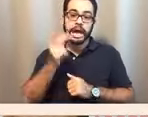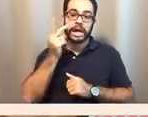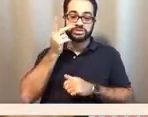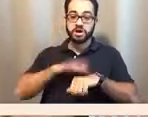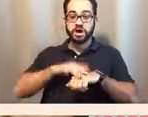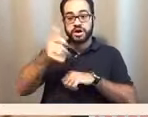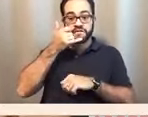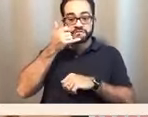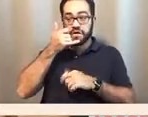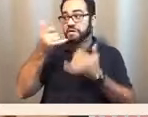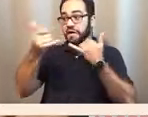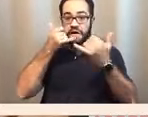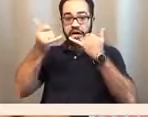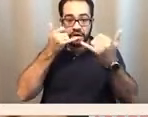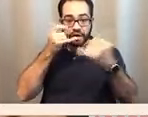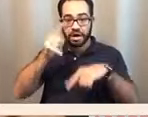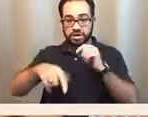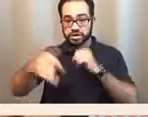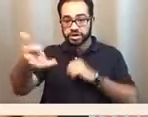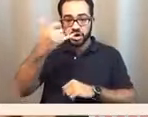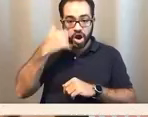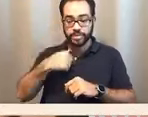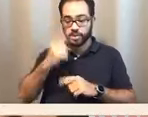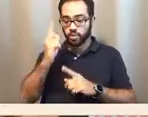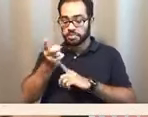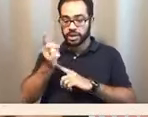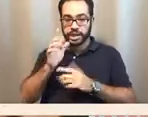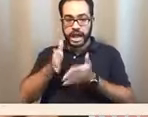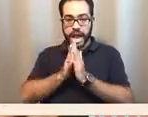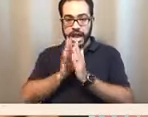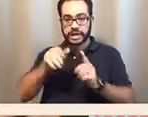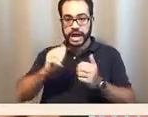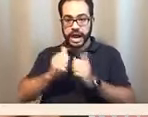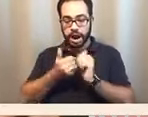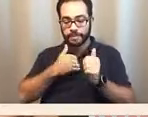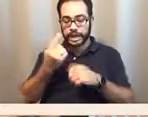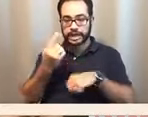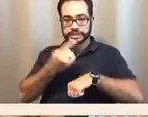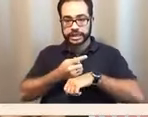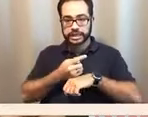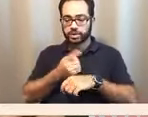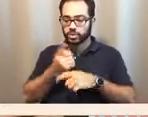time to call me 1 minute to ask me how my day was going. What are you doing today?